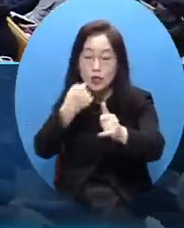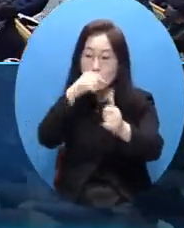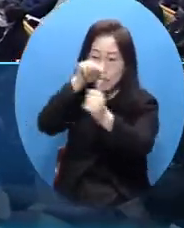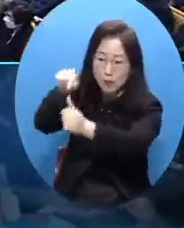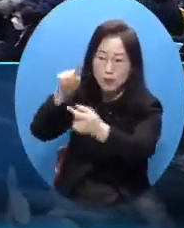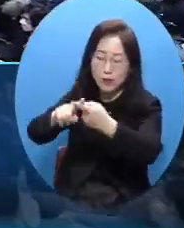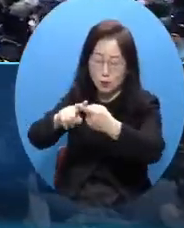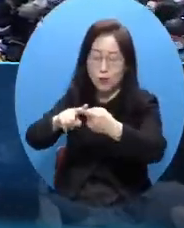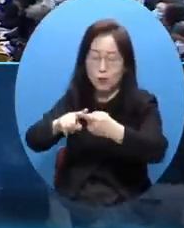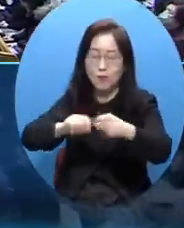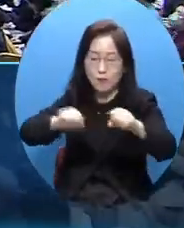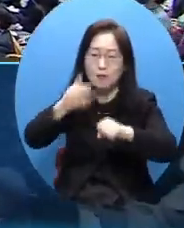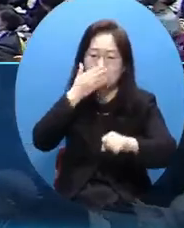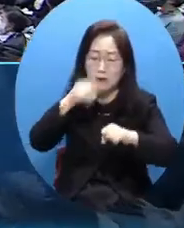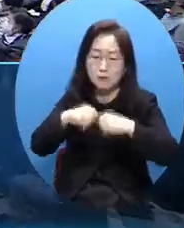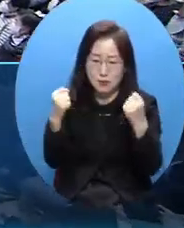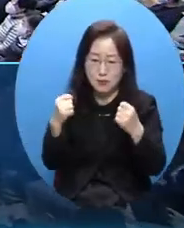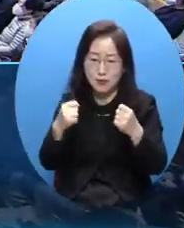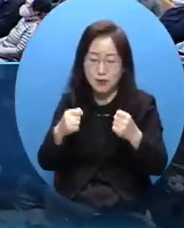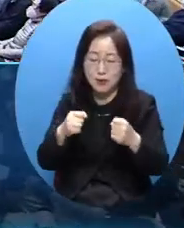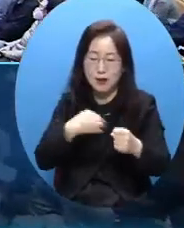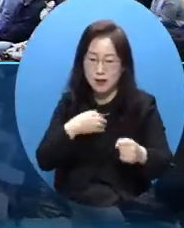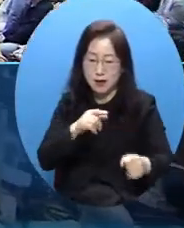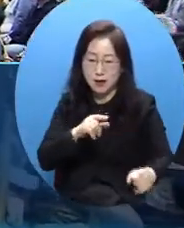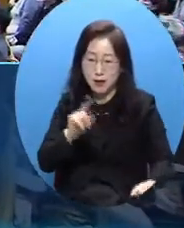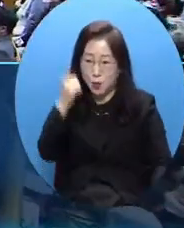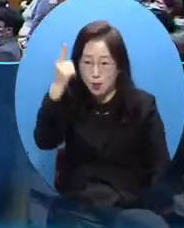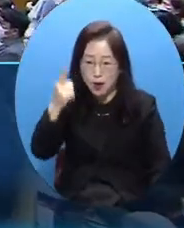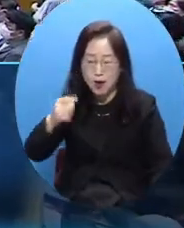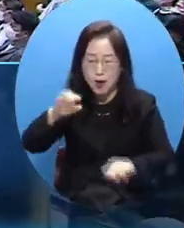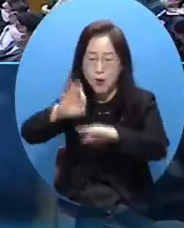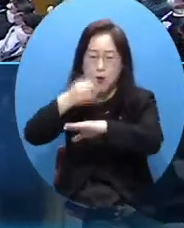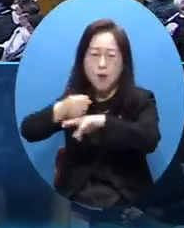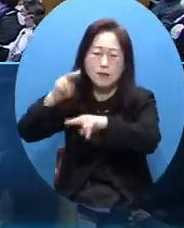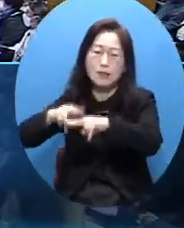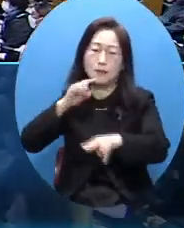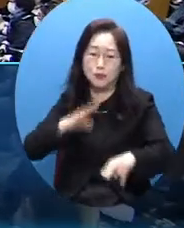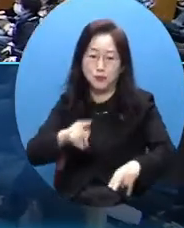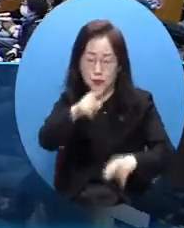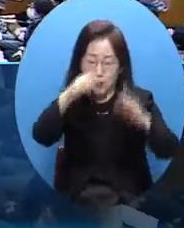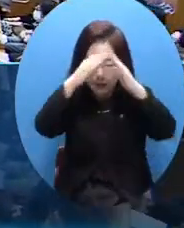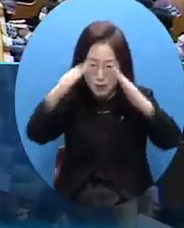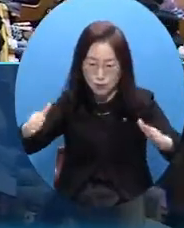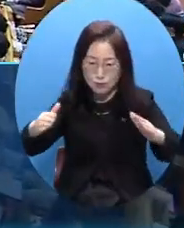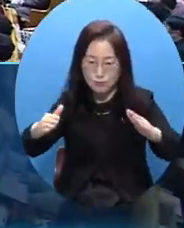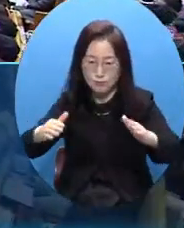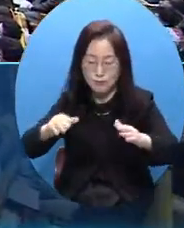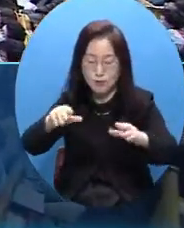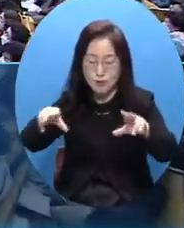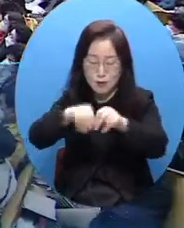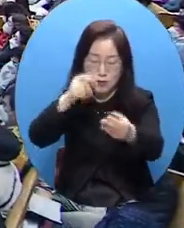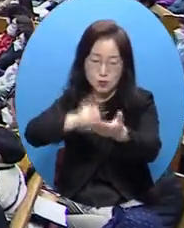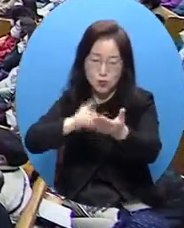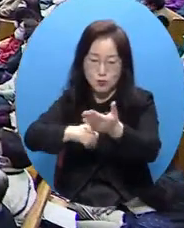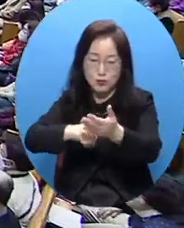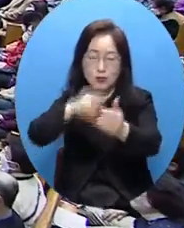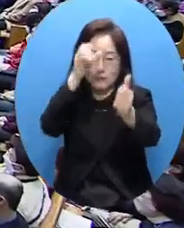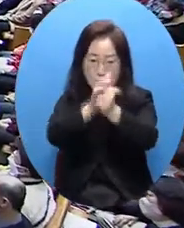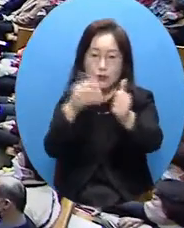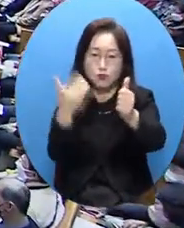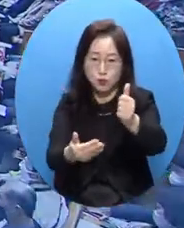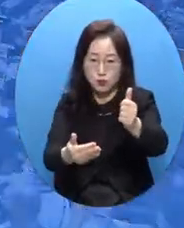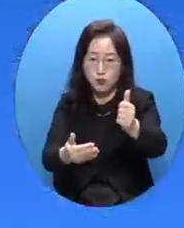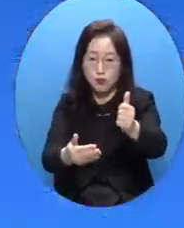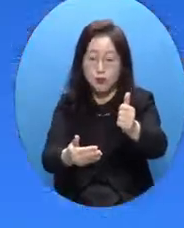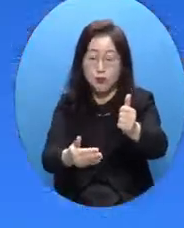orders only my respect to the throne will will I be greater than you so Pharaoh said to Joseph I hereby put you